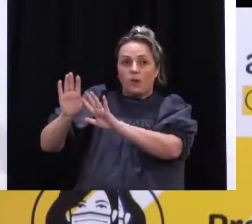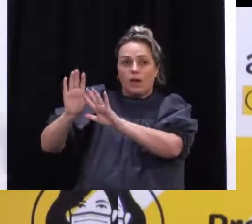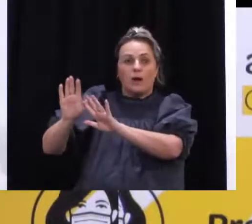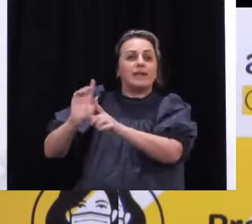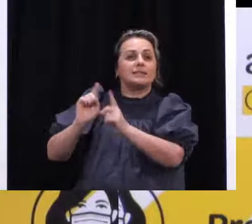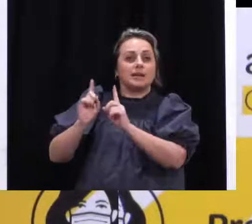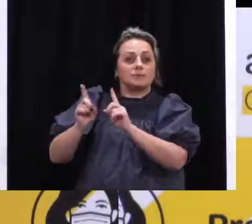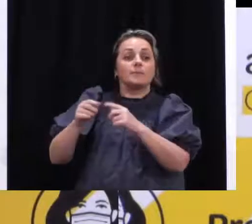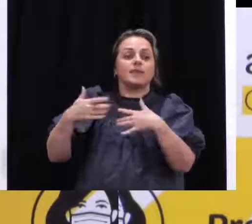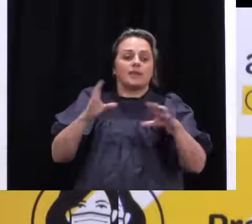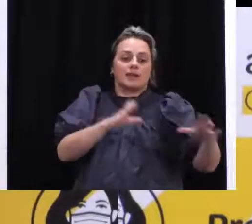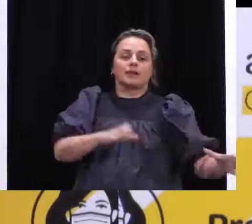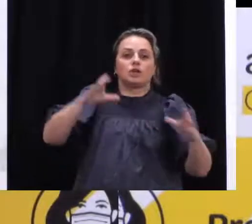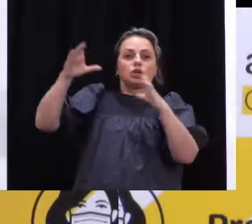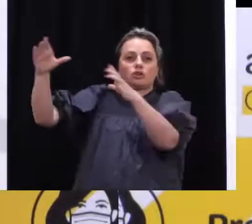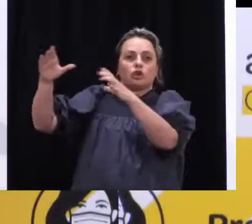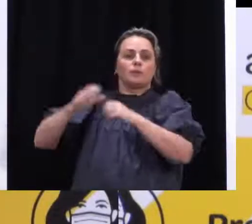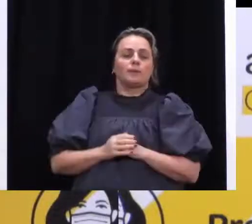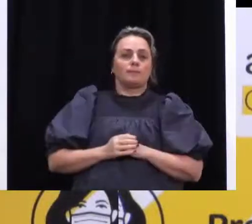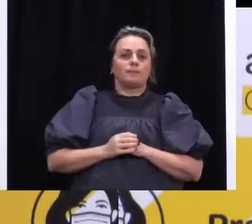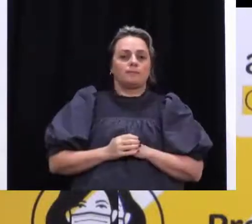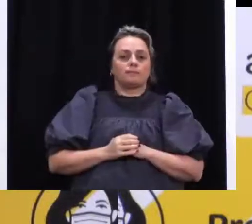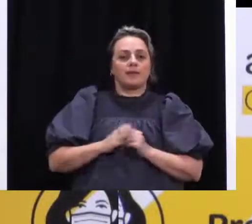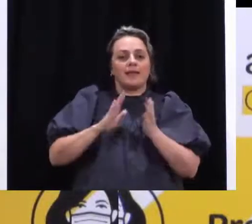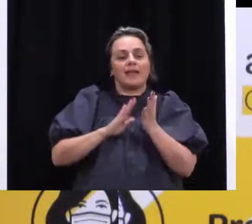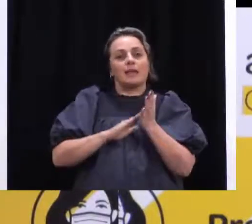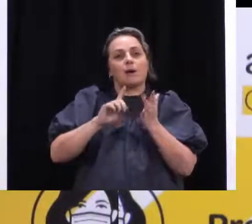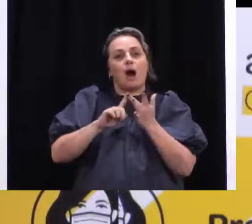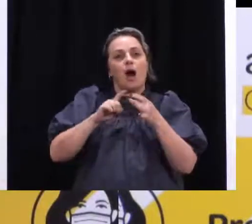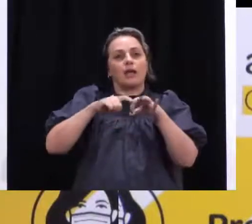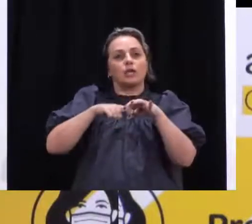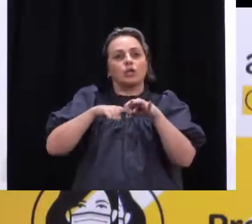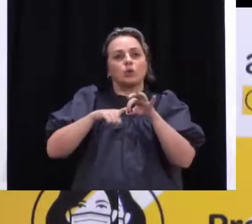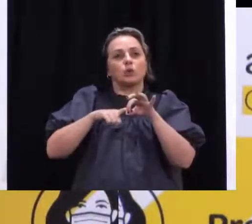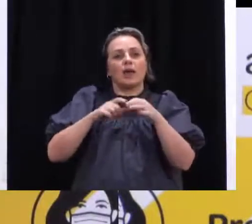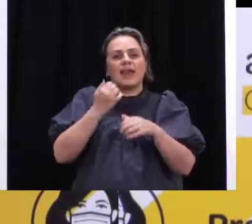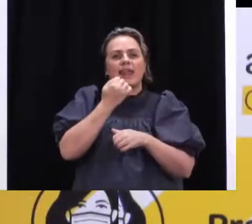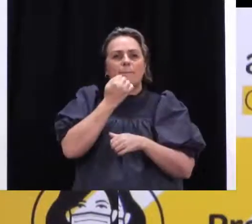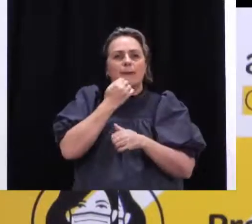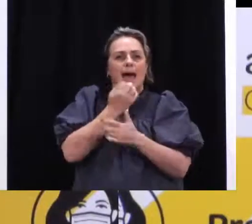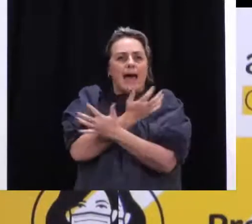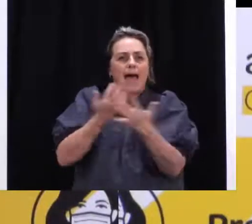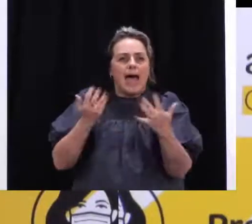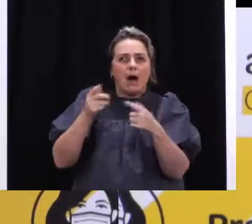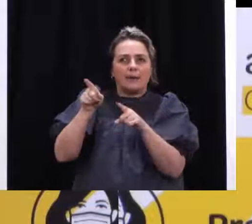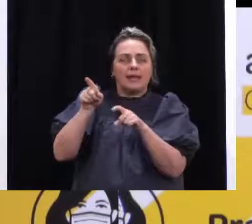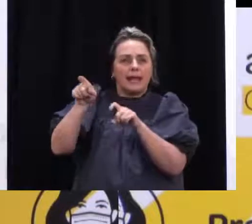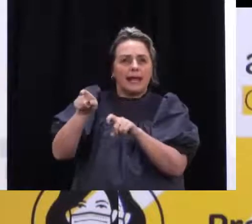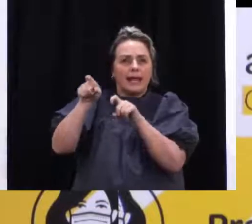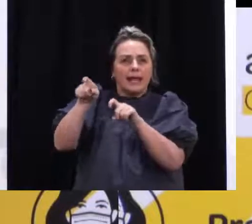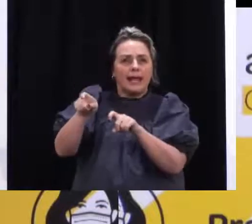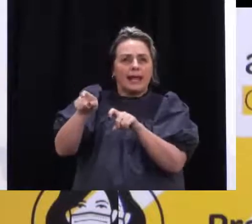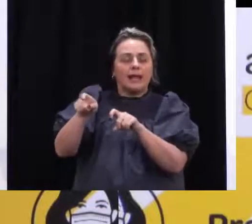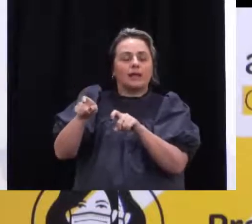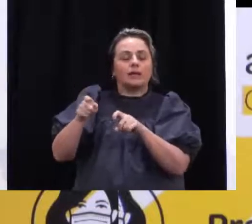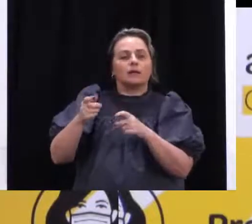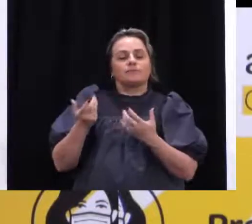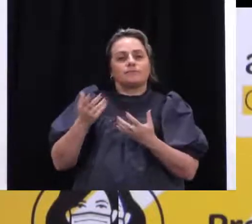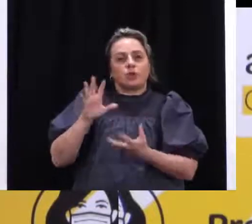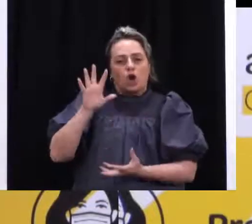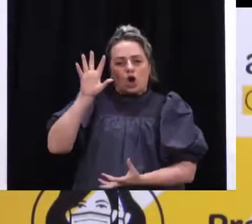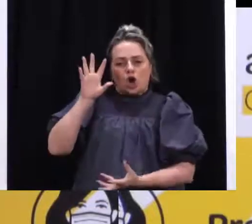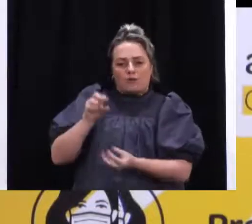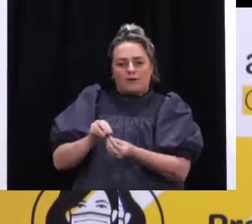moment, if you looked at the MIQ numbers today, and I know I've got them here somewhere, I just don't have them right with me, the